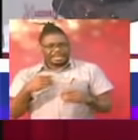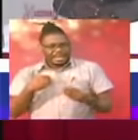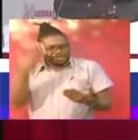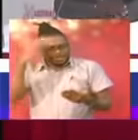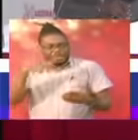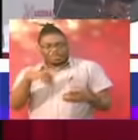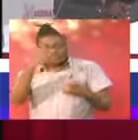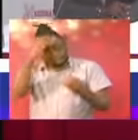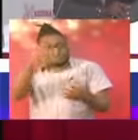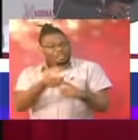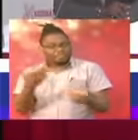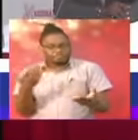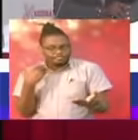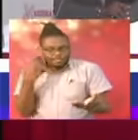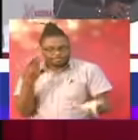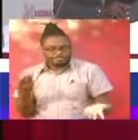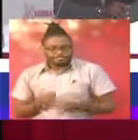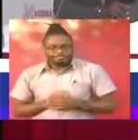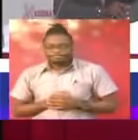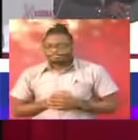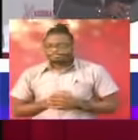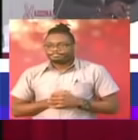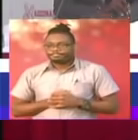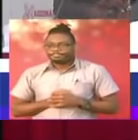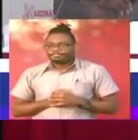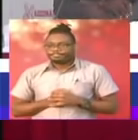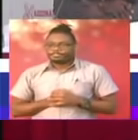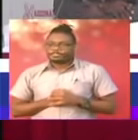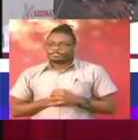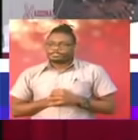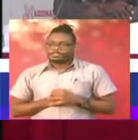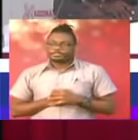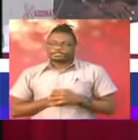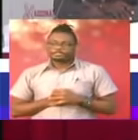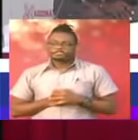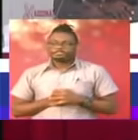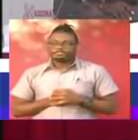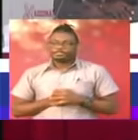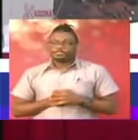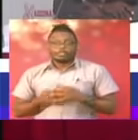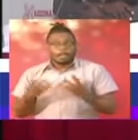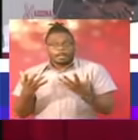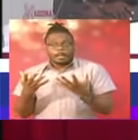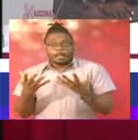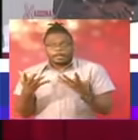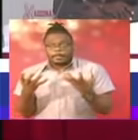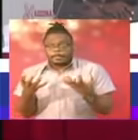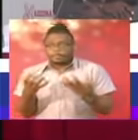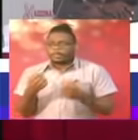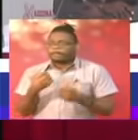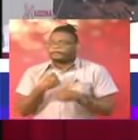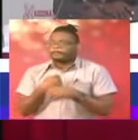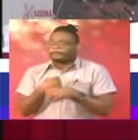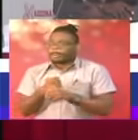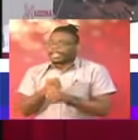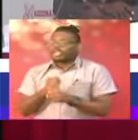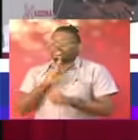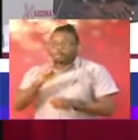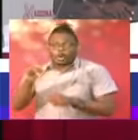Okay, now just to tag on to that again, we just want to ensure that people understand that in spite of having